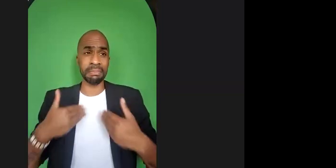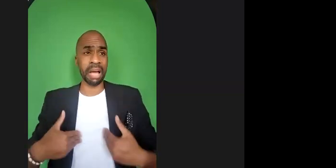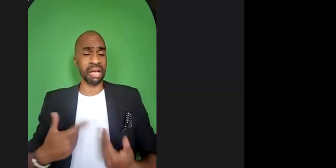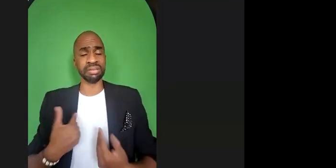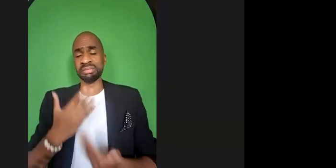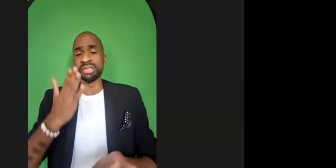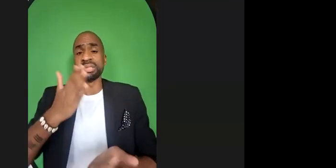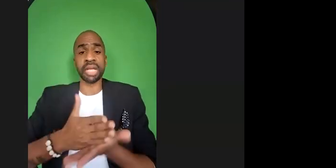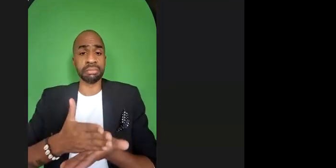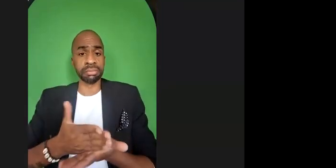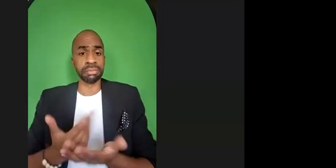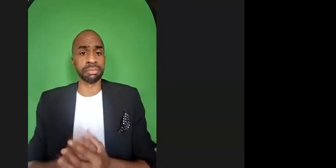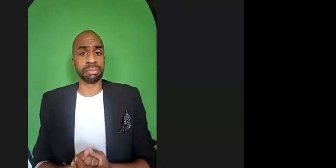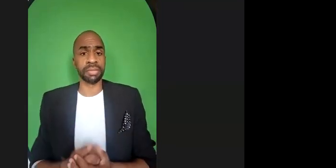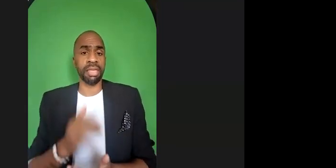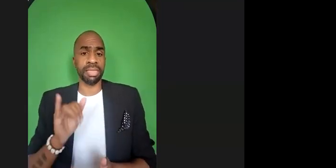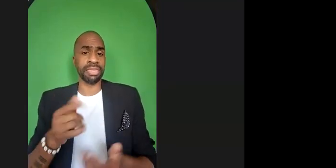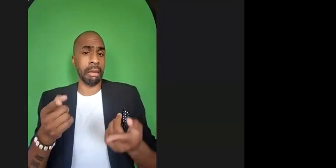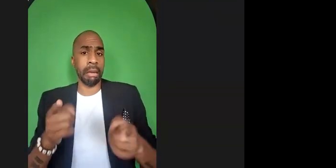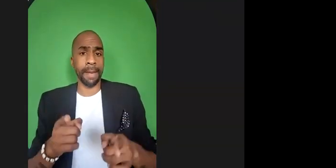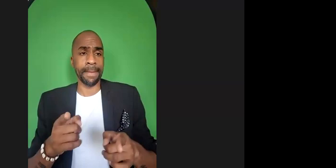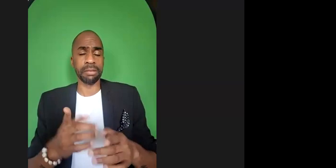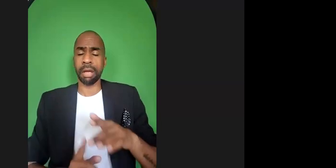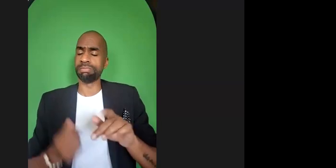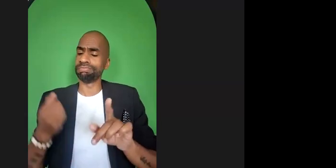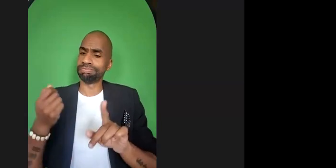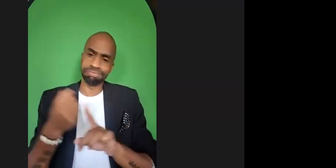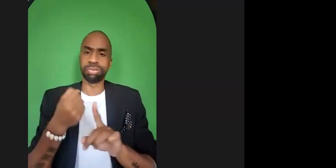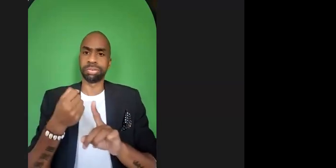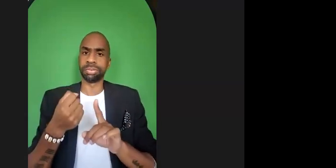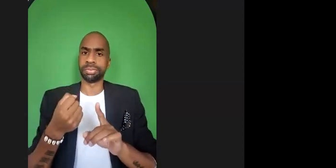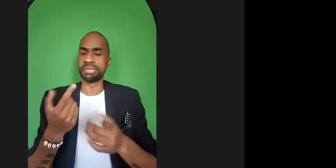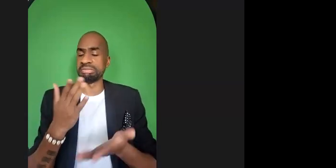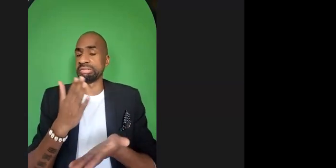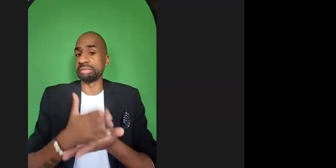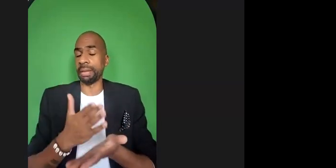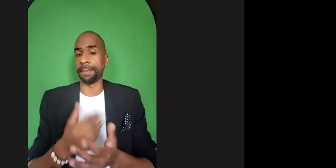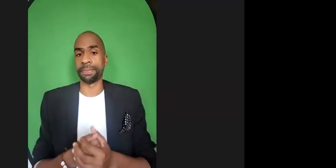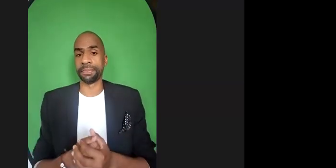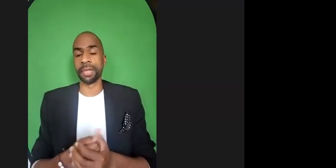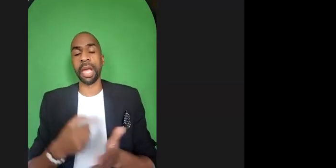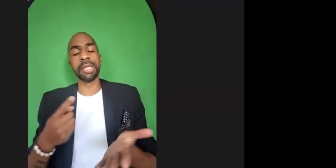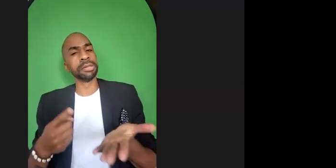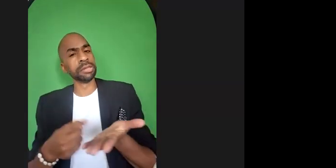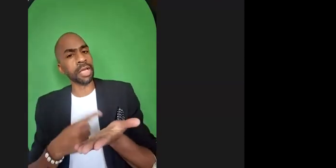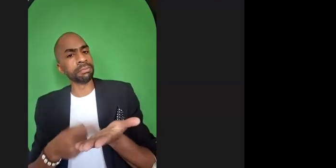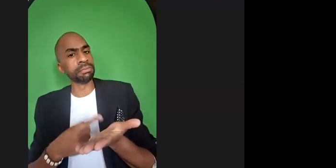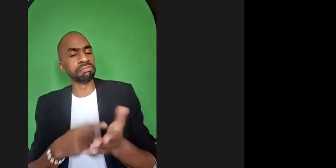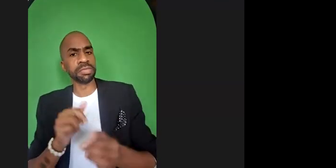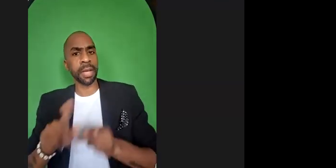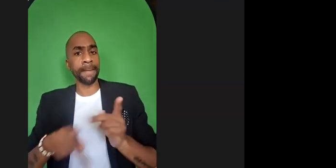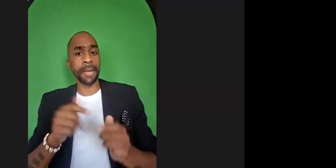a respiratory death can happen a little bit more unexpectedly. And then sometimes people with ALS die of other